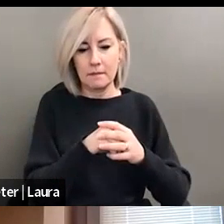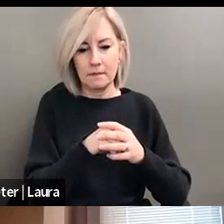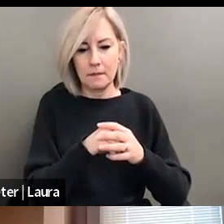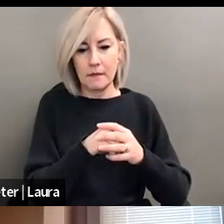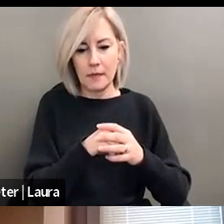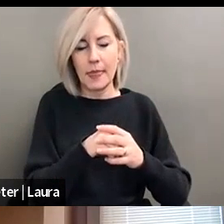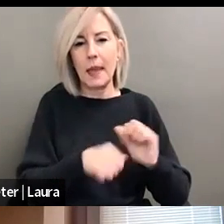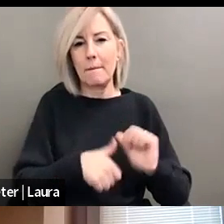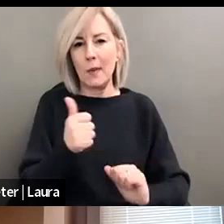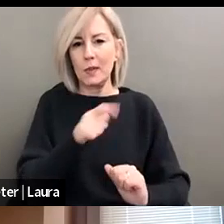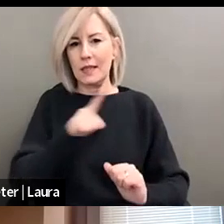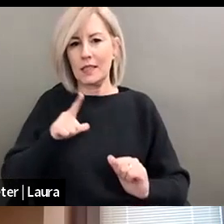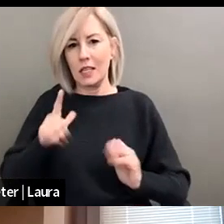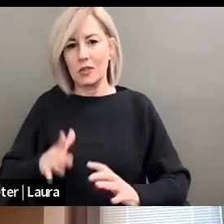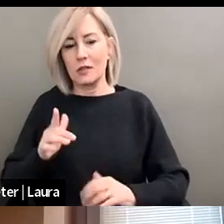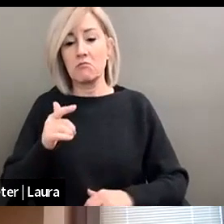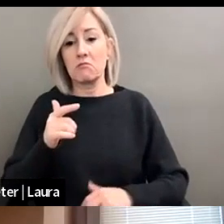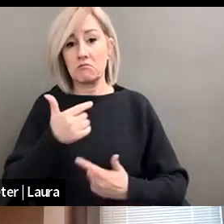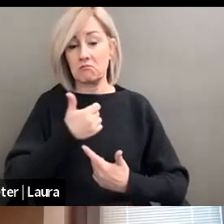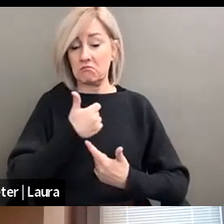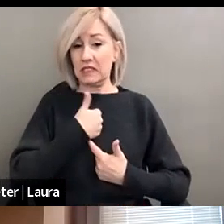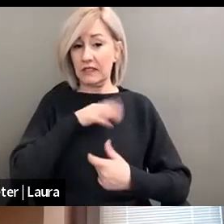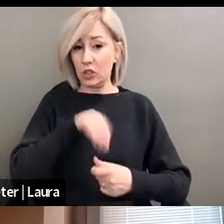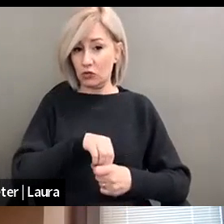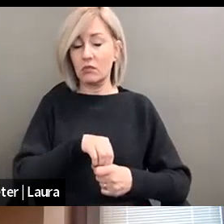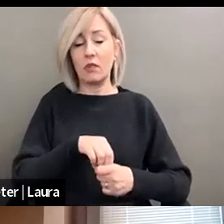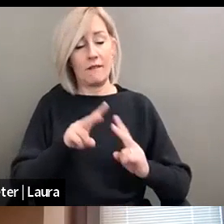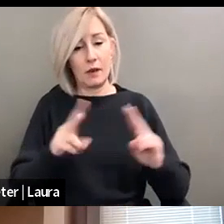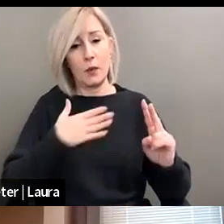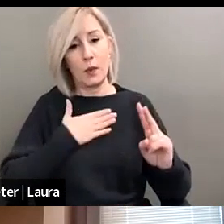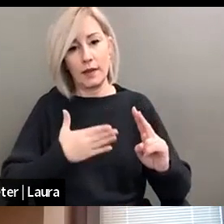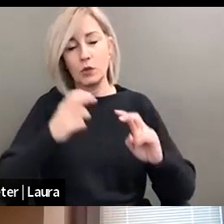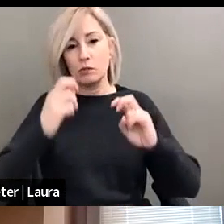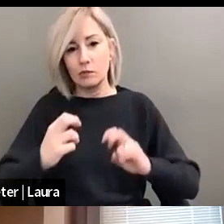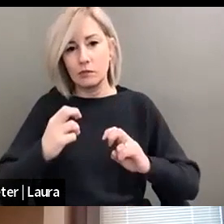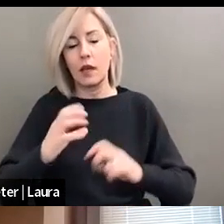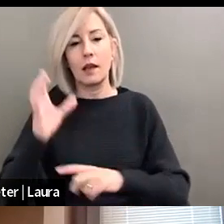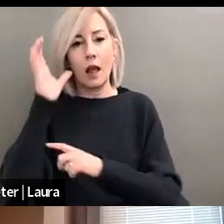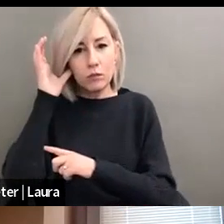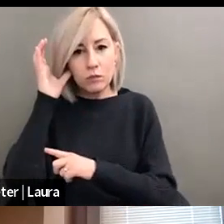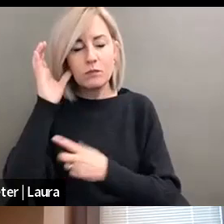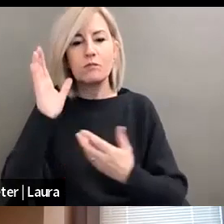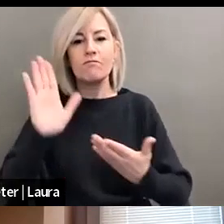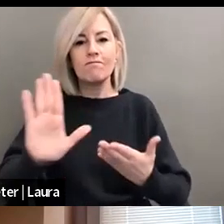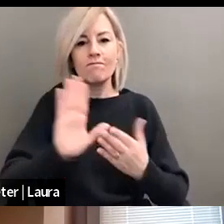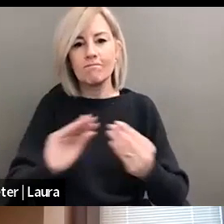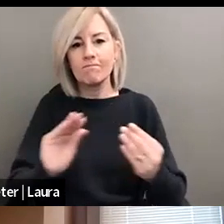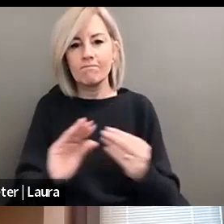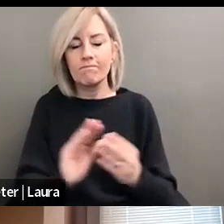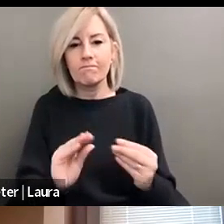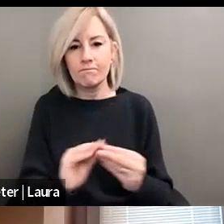most of the legislators I know, myself included, are really willing to sit down and listen, hear what you have to say. And